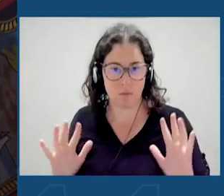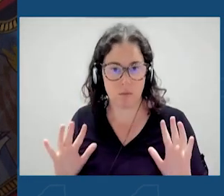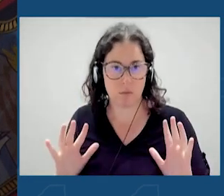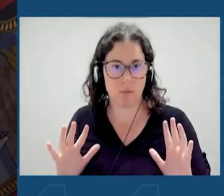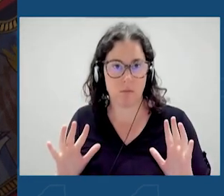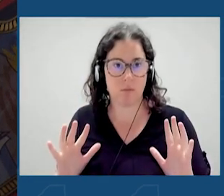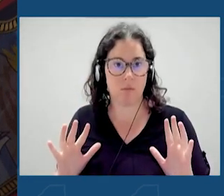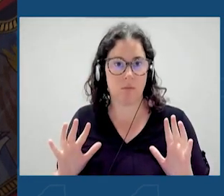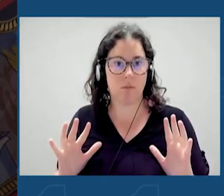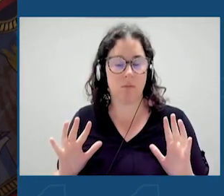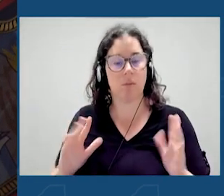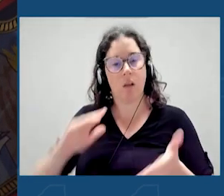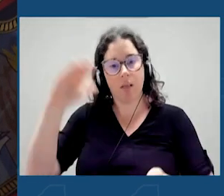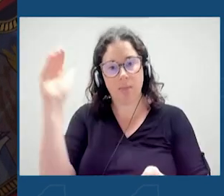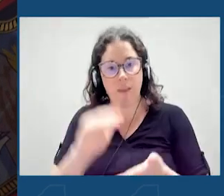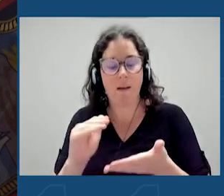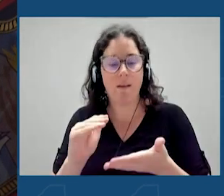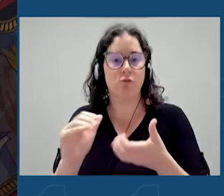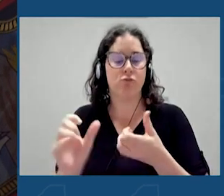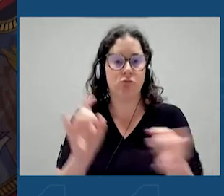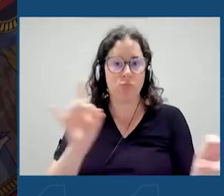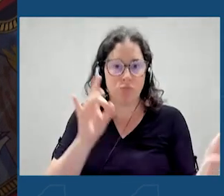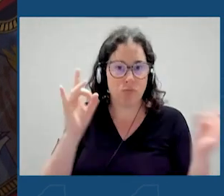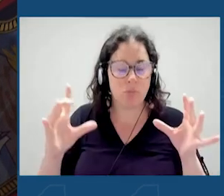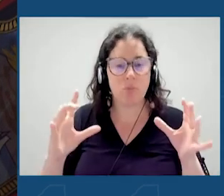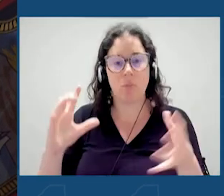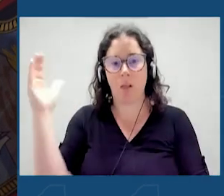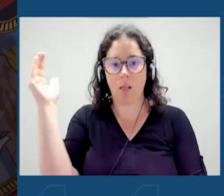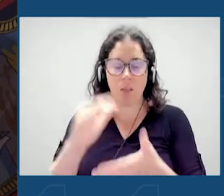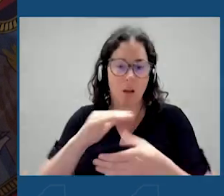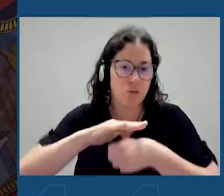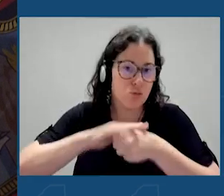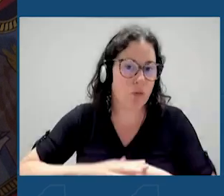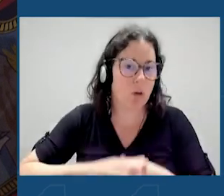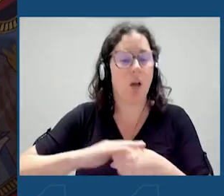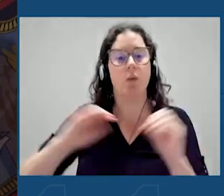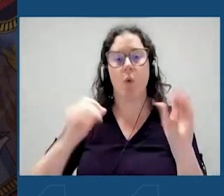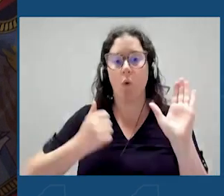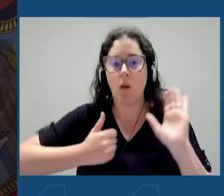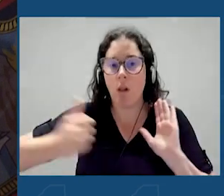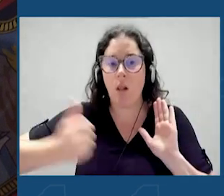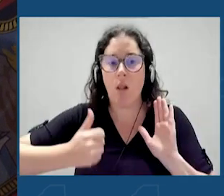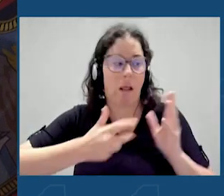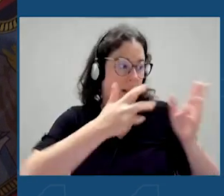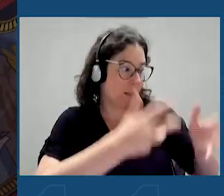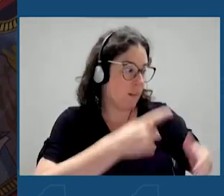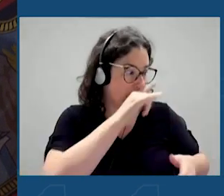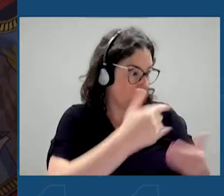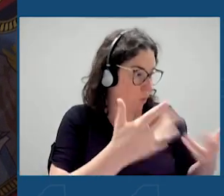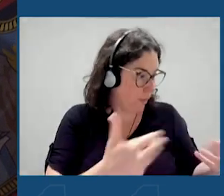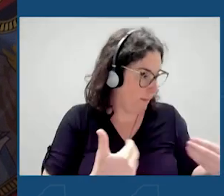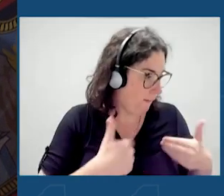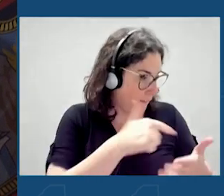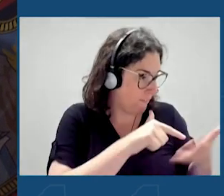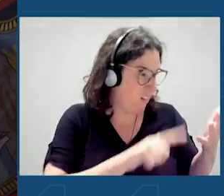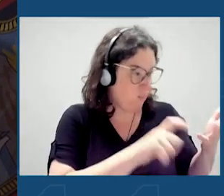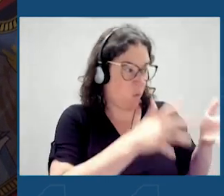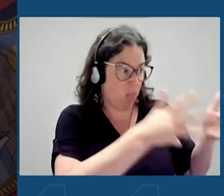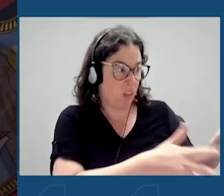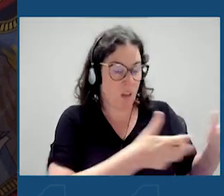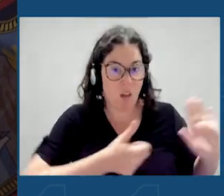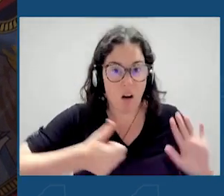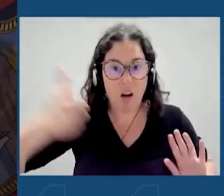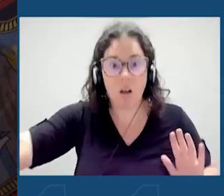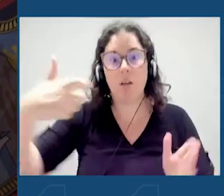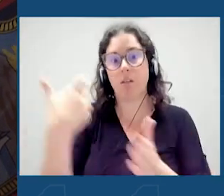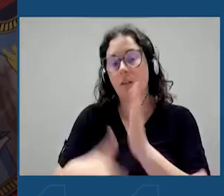Less trauma, less stress. No travel, leaving your kids that you already have, the cost of